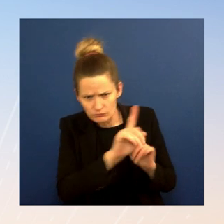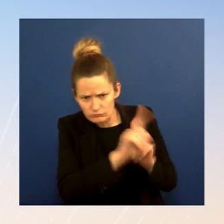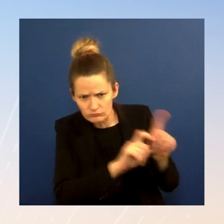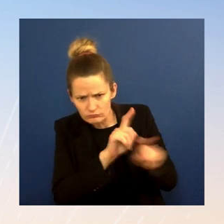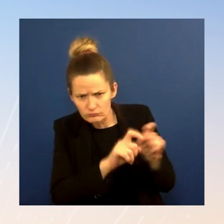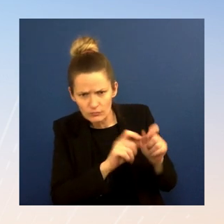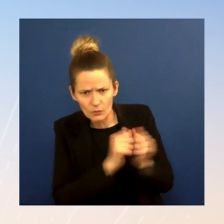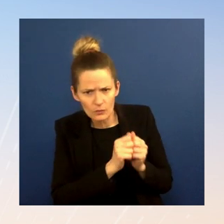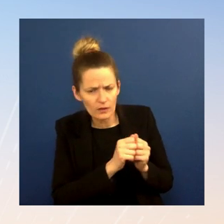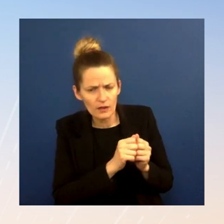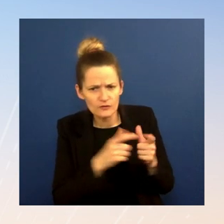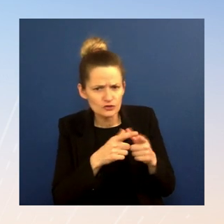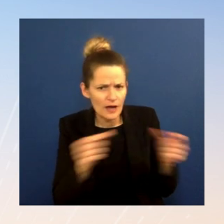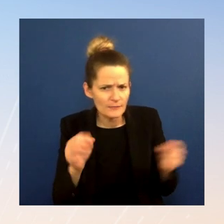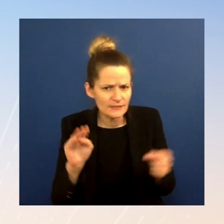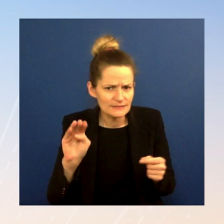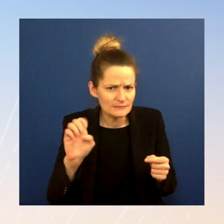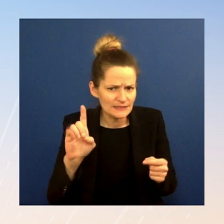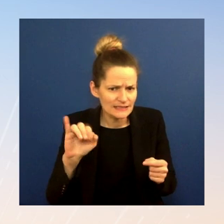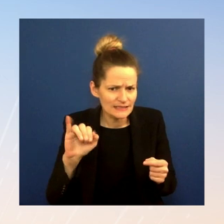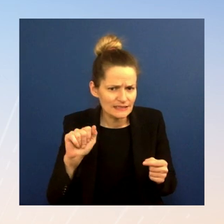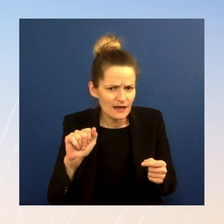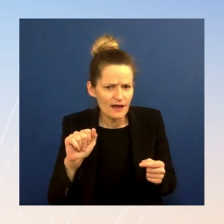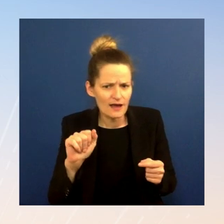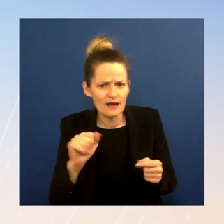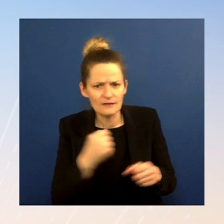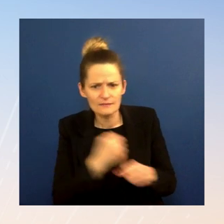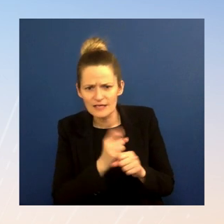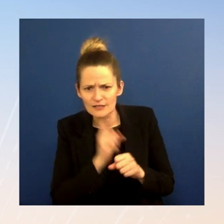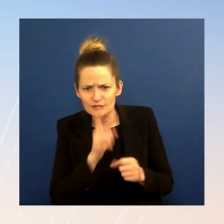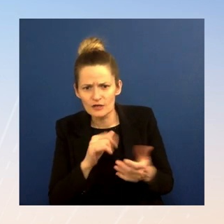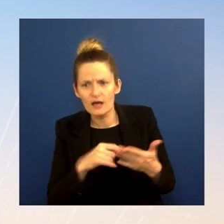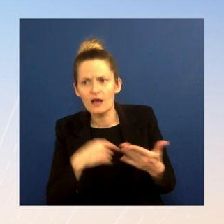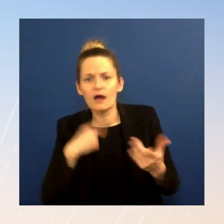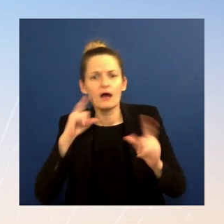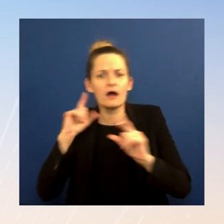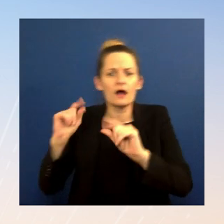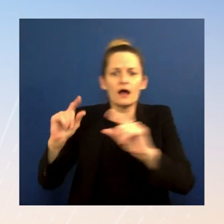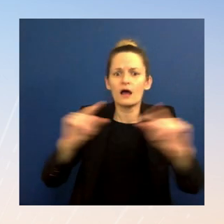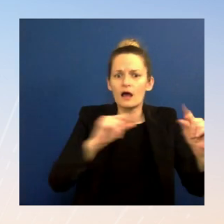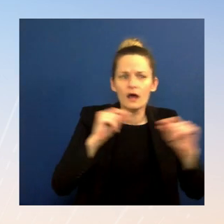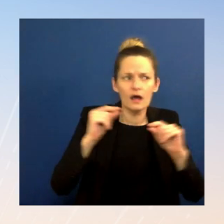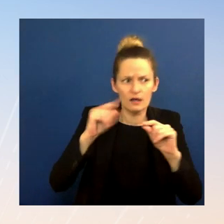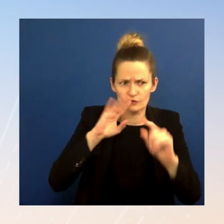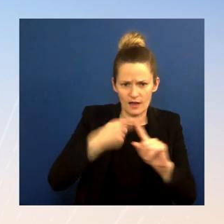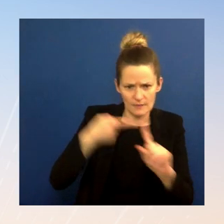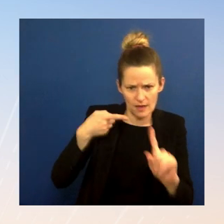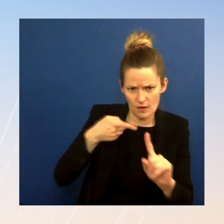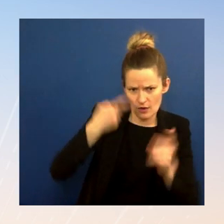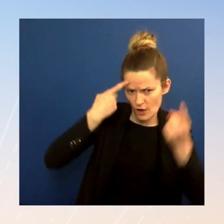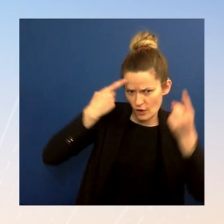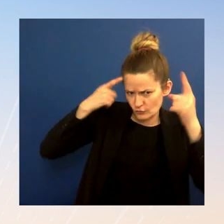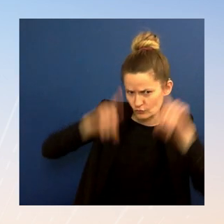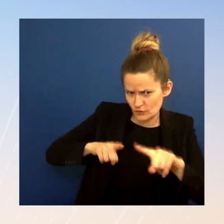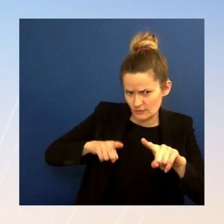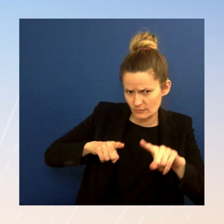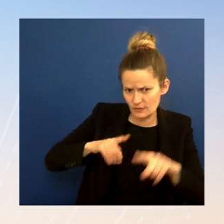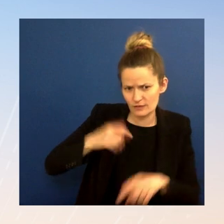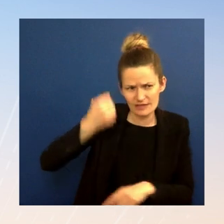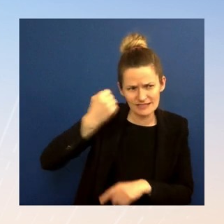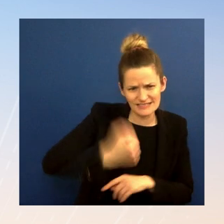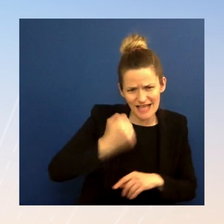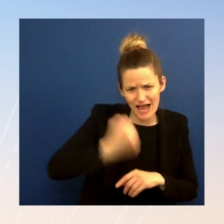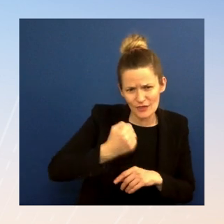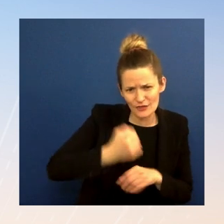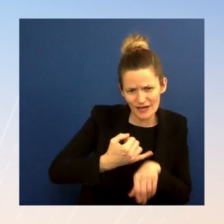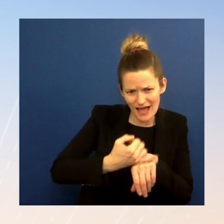that the treaty is in force, and especially the Senkaku, the southern islands, they're very worried about President could we does get have, a positive? He does have